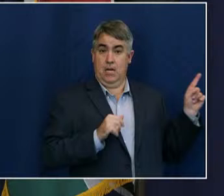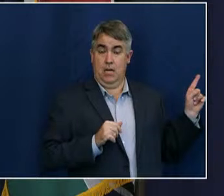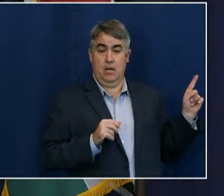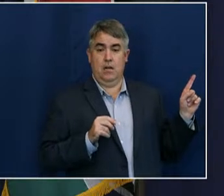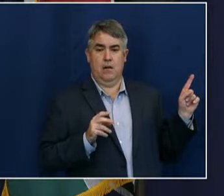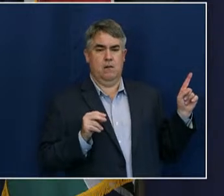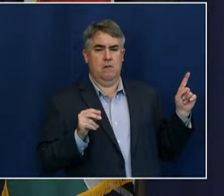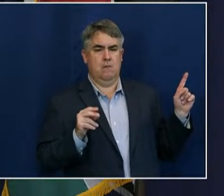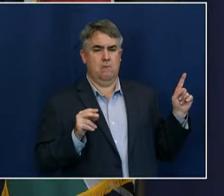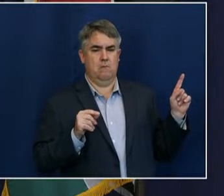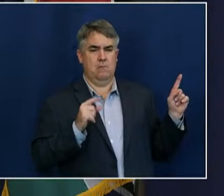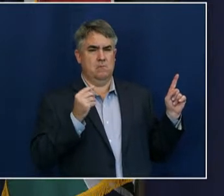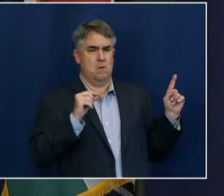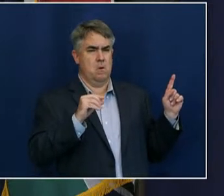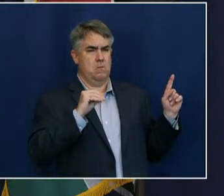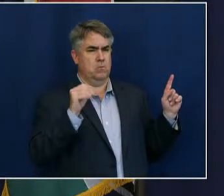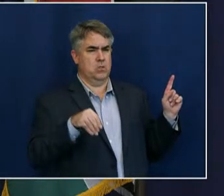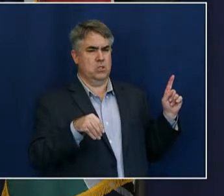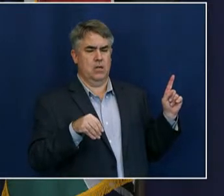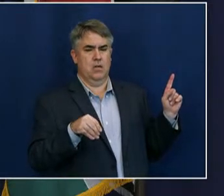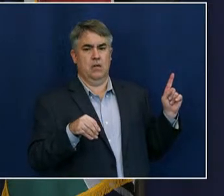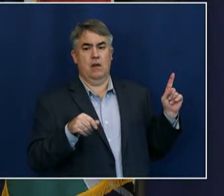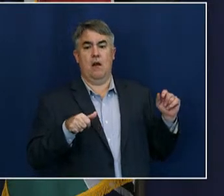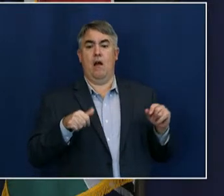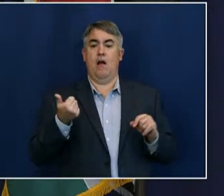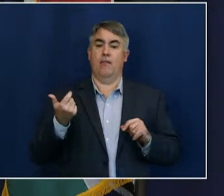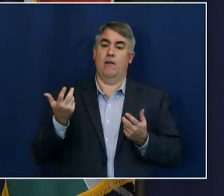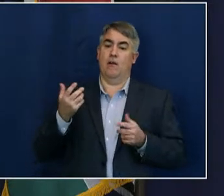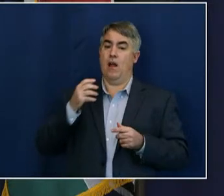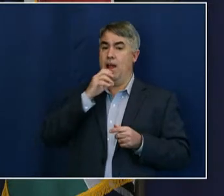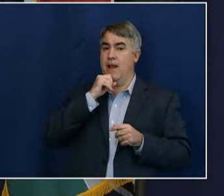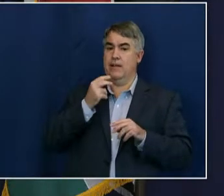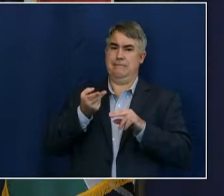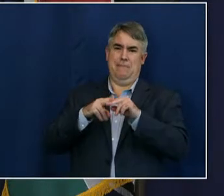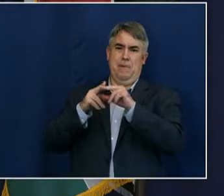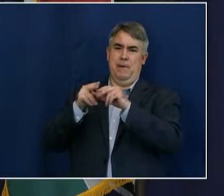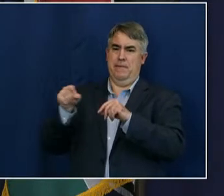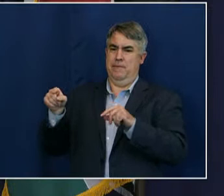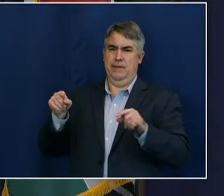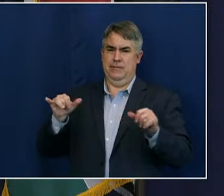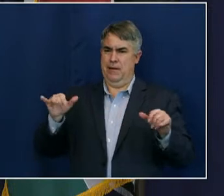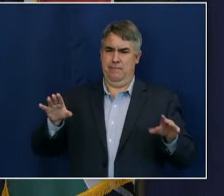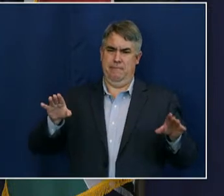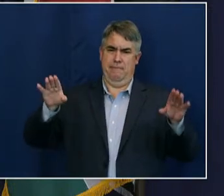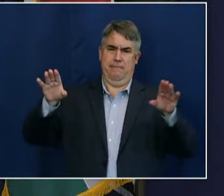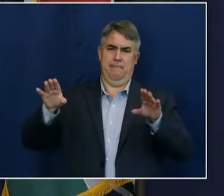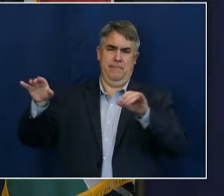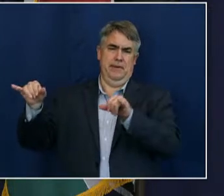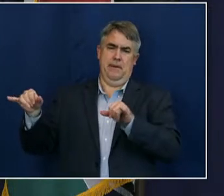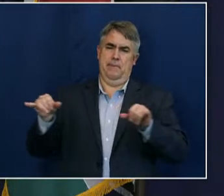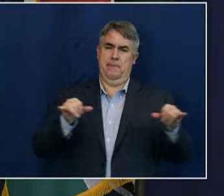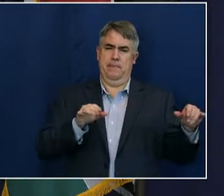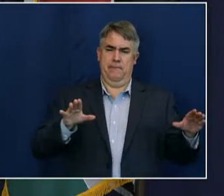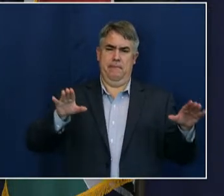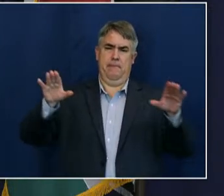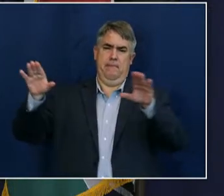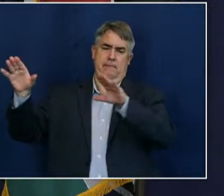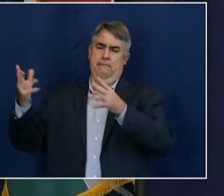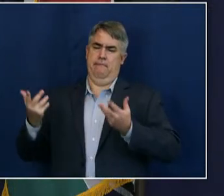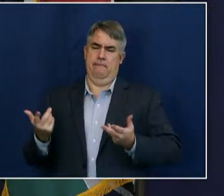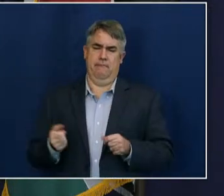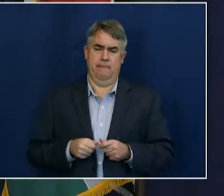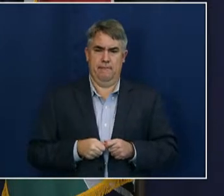all of the other age groups have increased since November, we have seen an increase in the 0 to 19 age group as